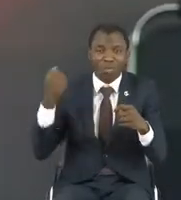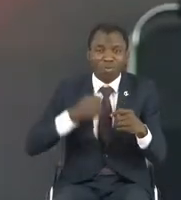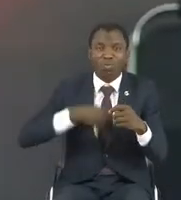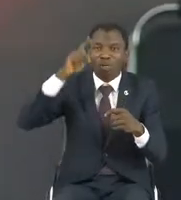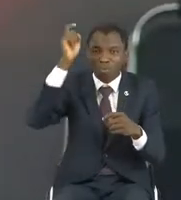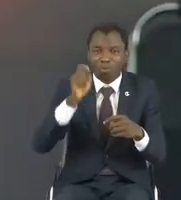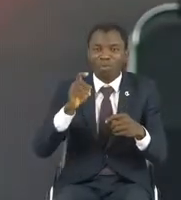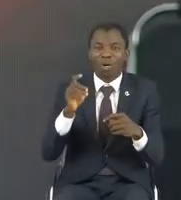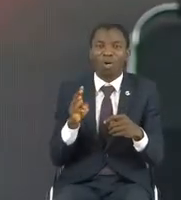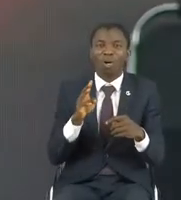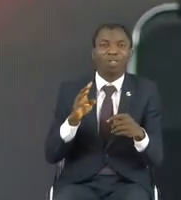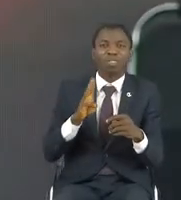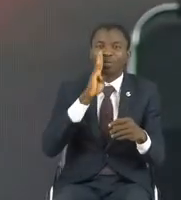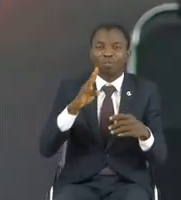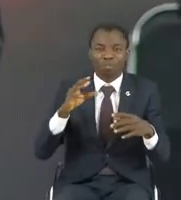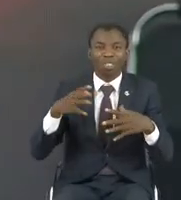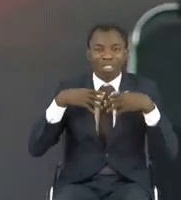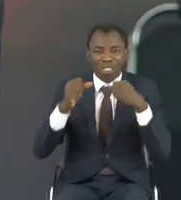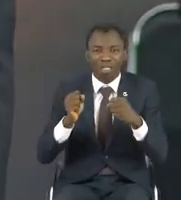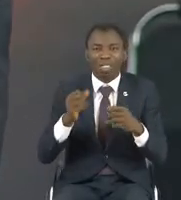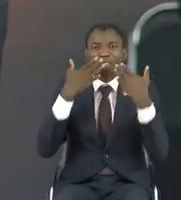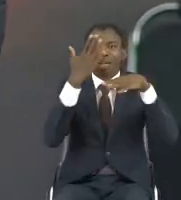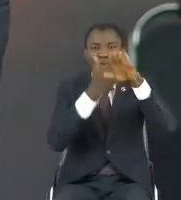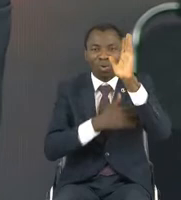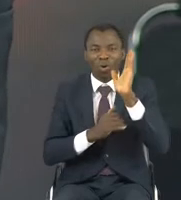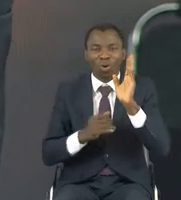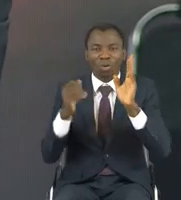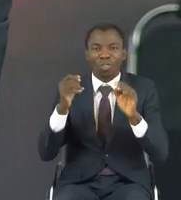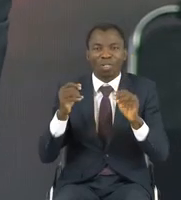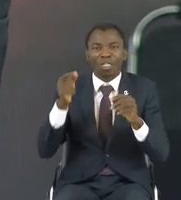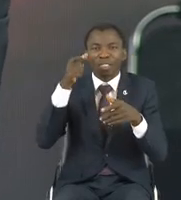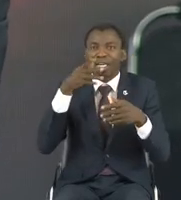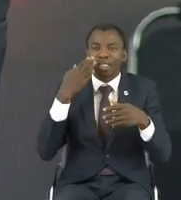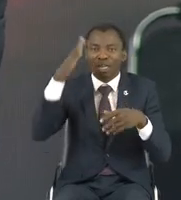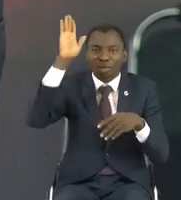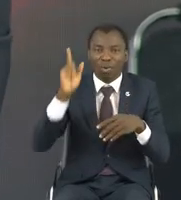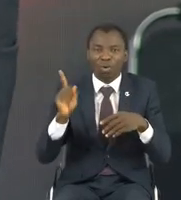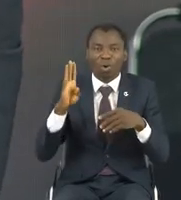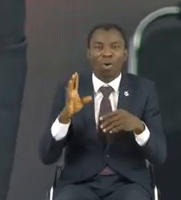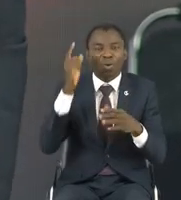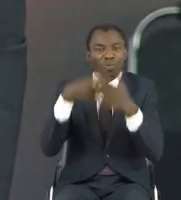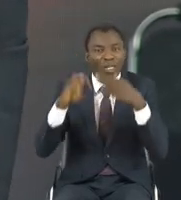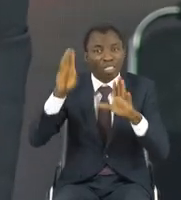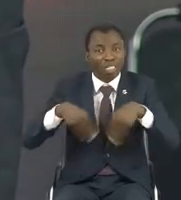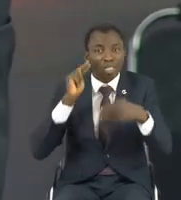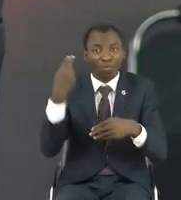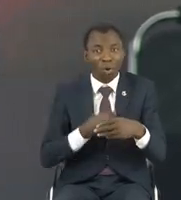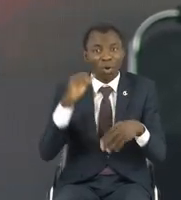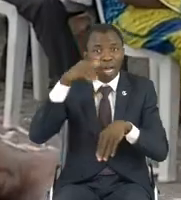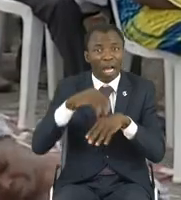to everyone. Thank God, what he gave up at Calvary, he has given to